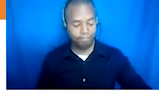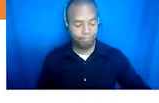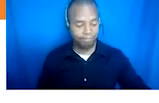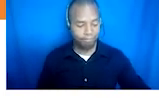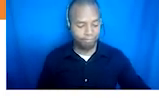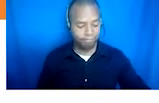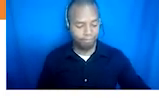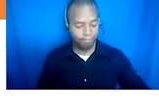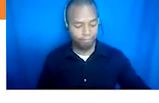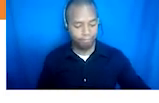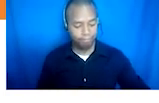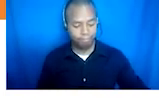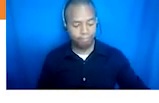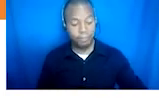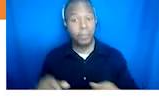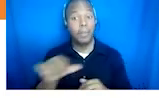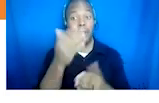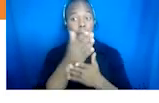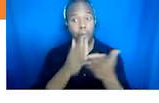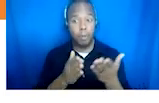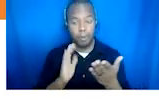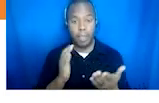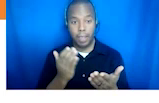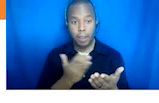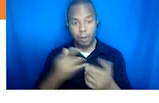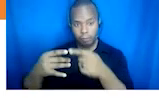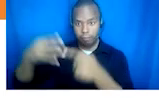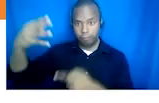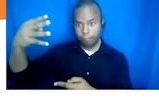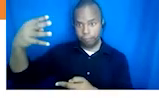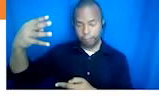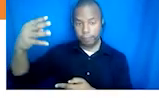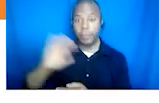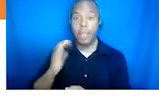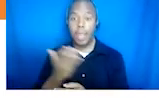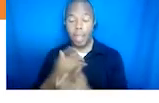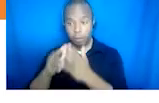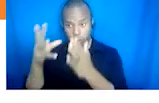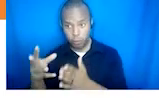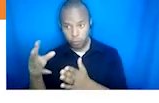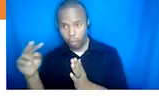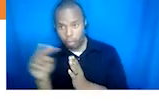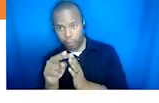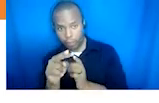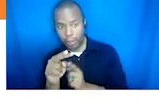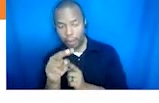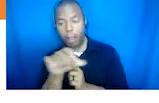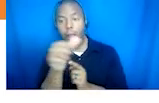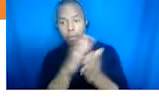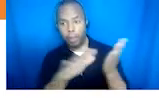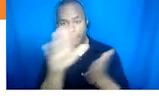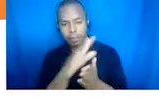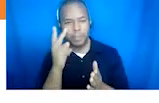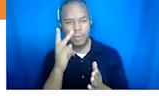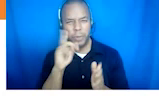The other side is our students looking at other colleges. So what do you notice between the two of